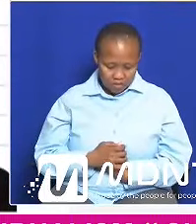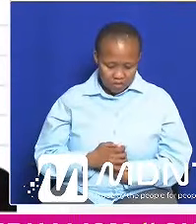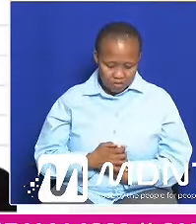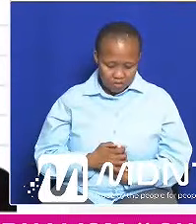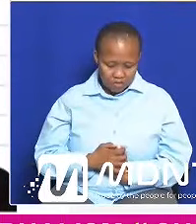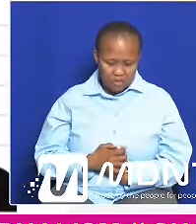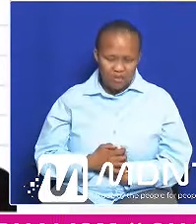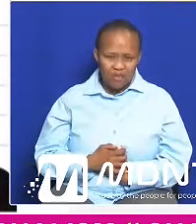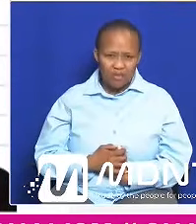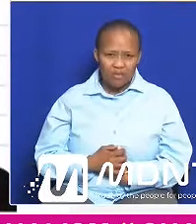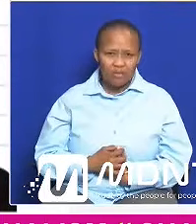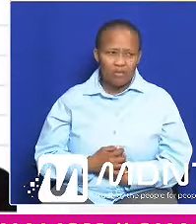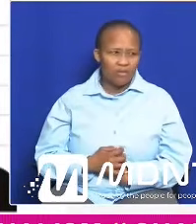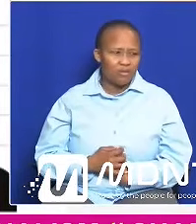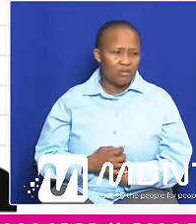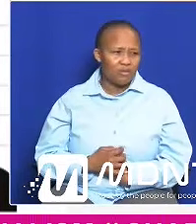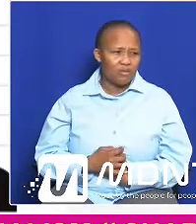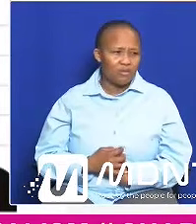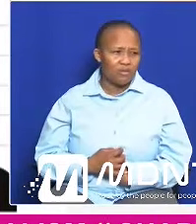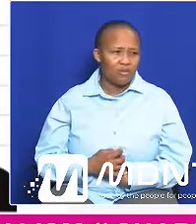if I refer us to,